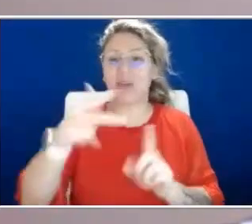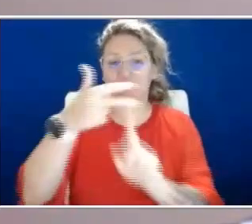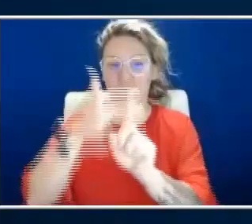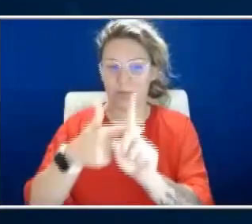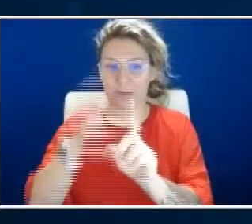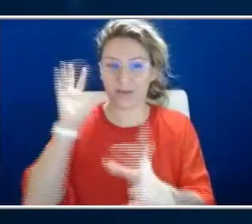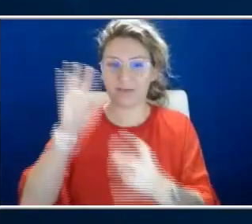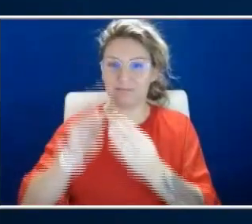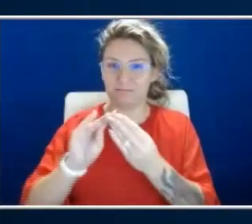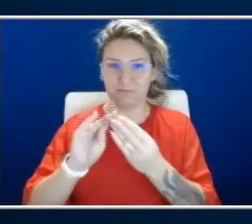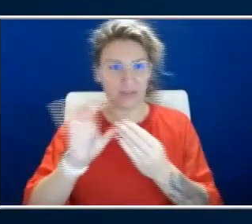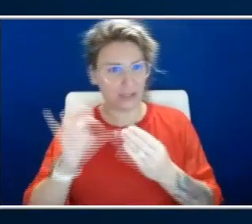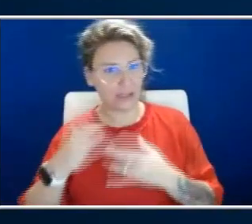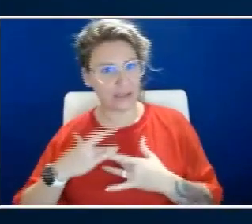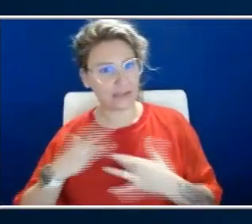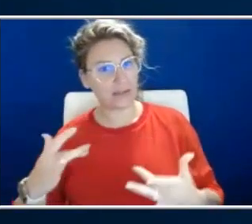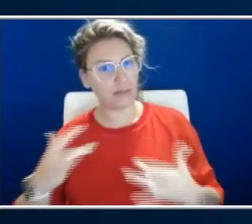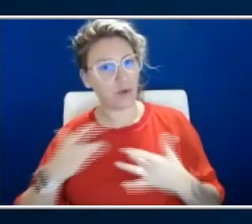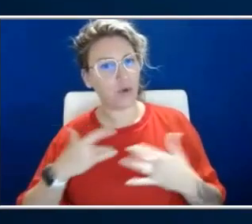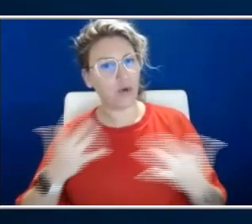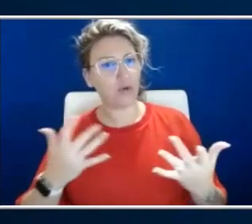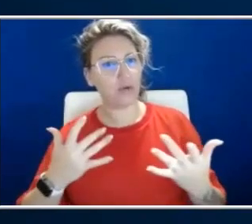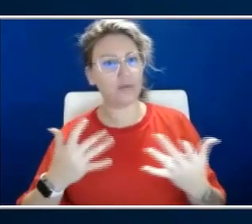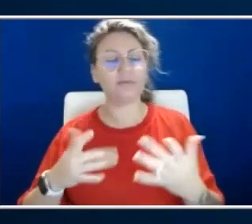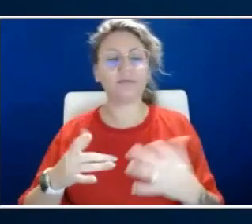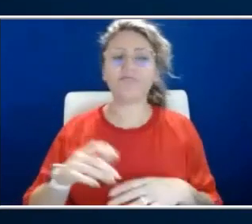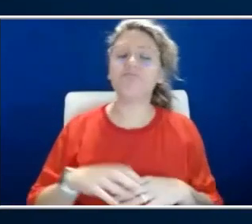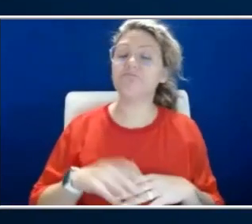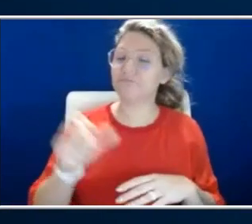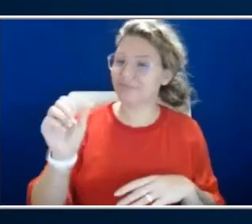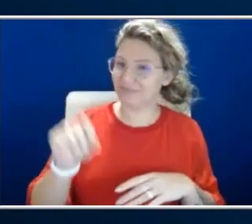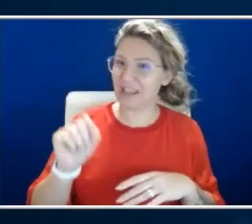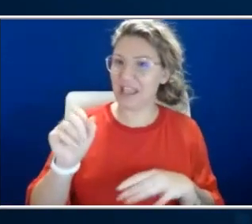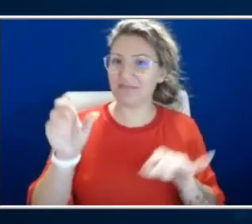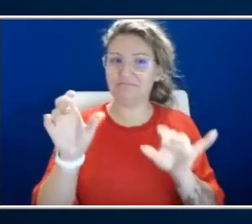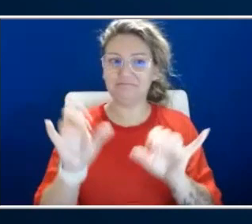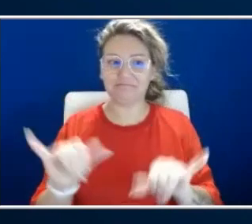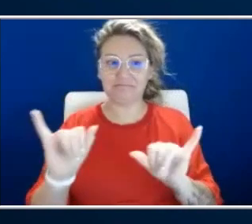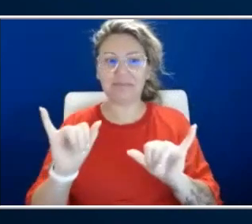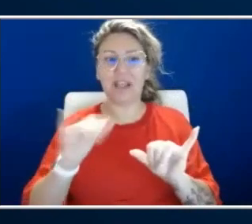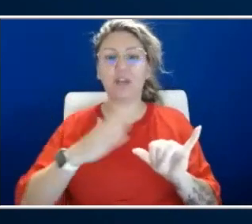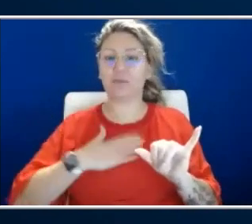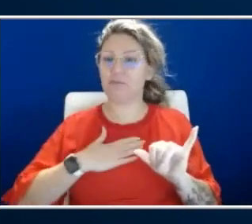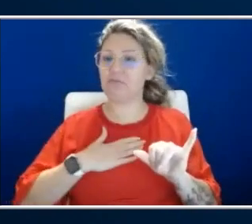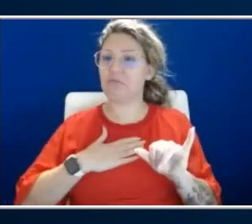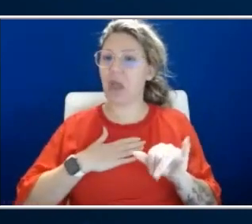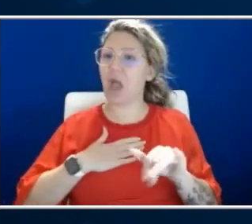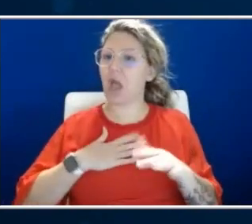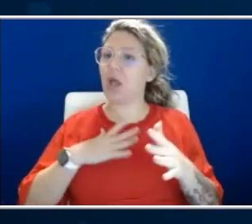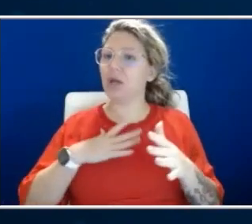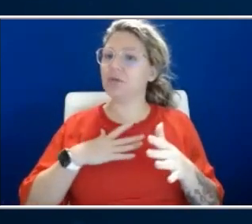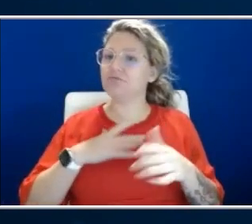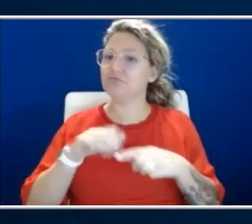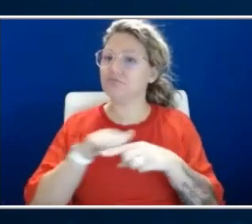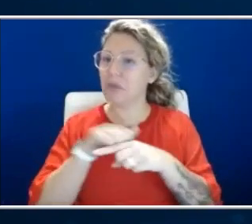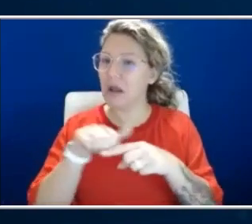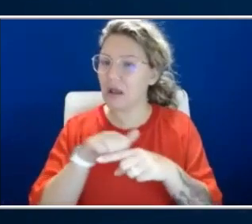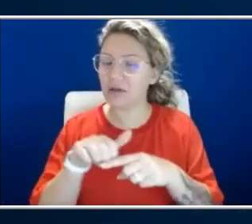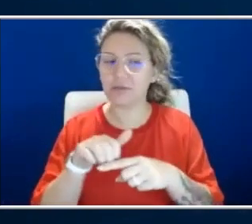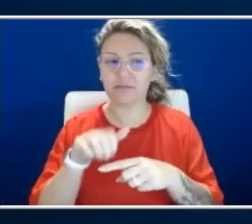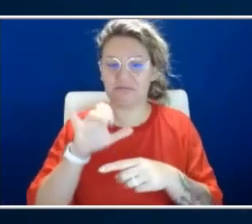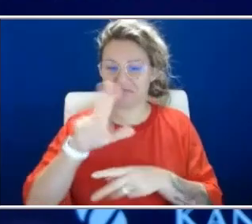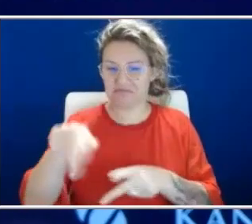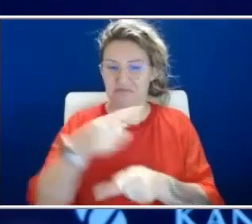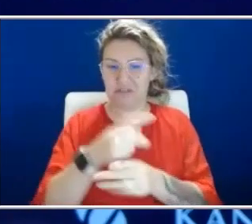Okay, is that typical, Dr. Farmer? That's fairly standard in my practice. You can do this type of surgery in an